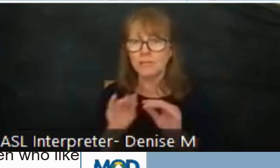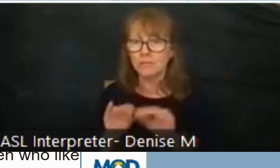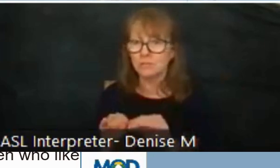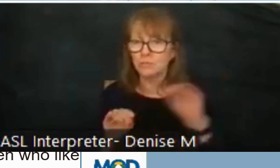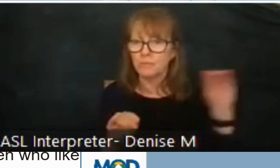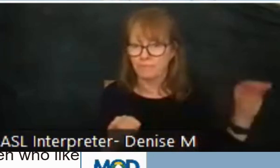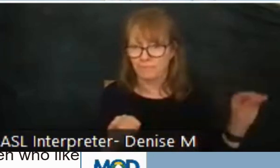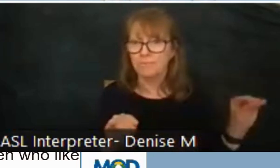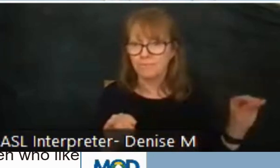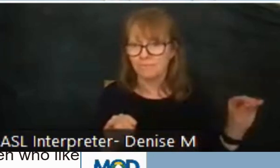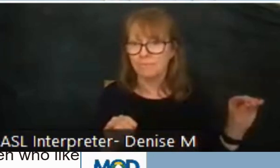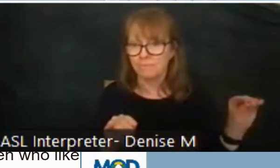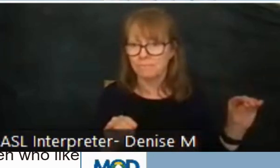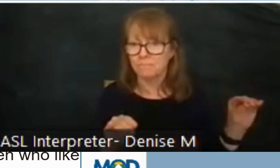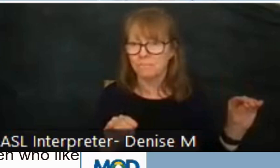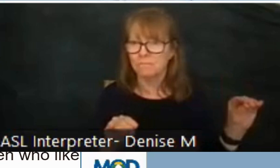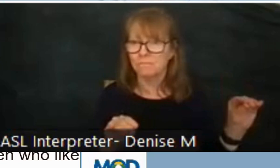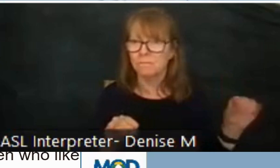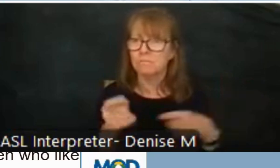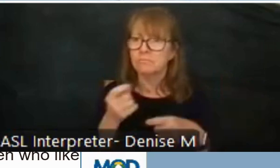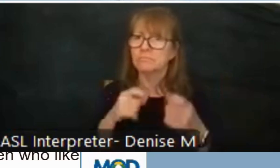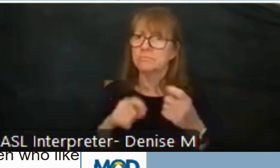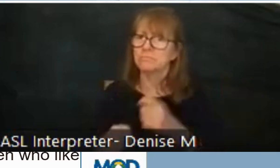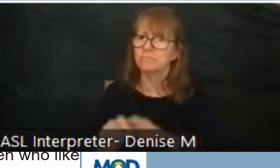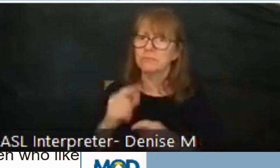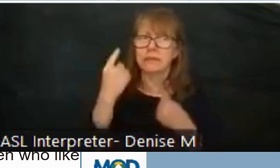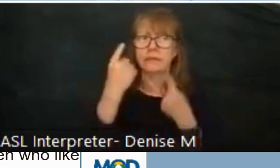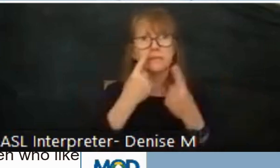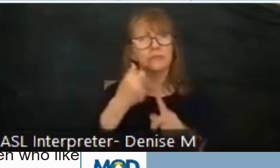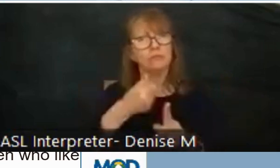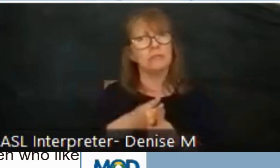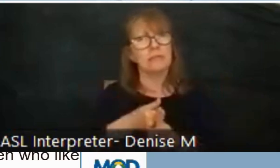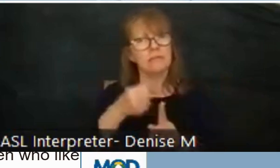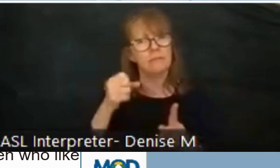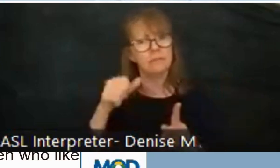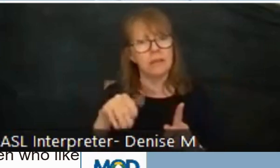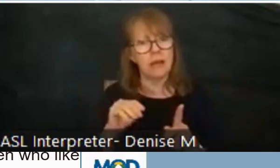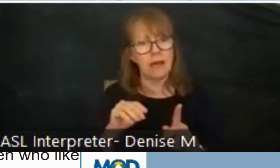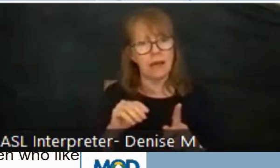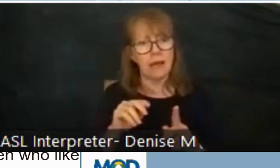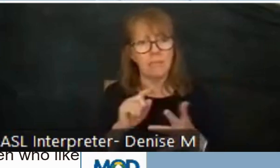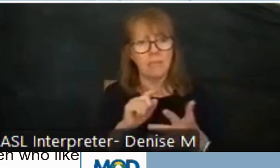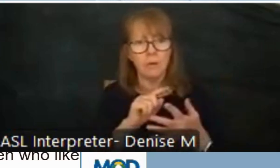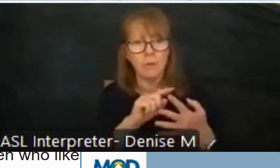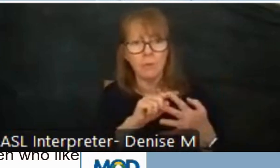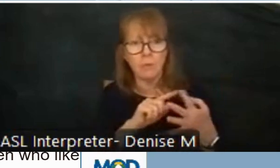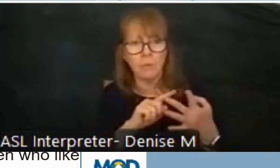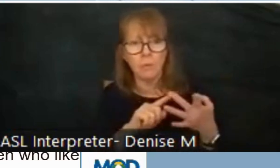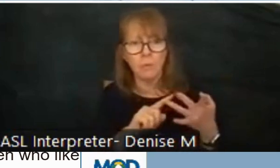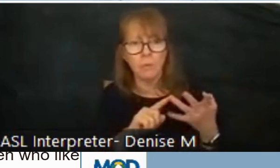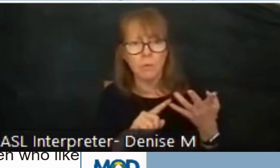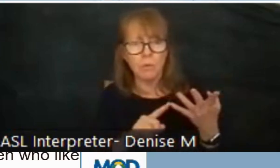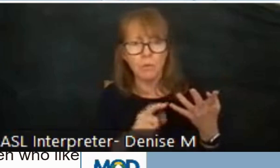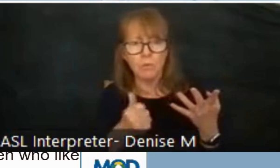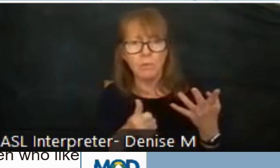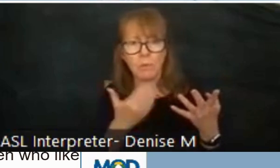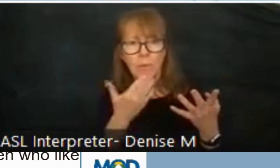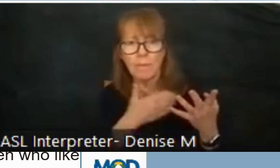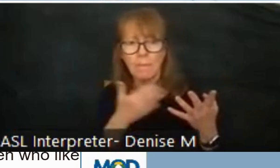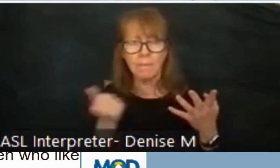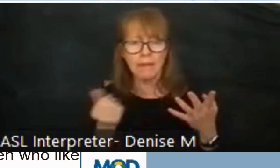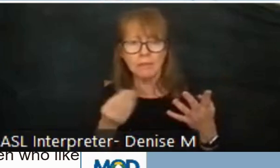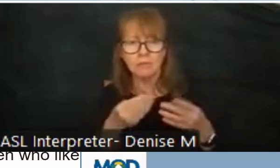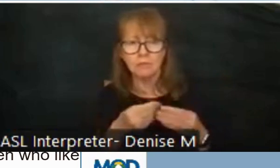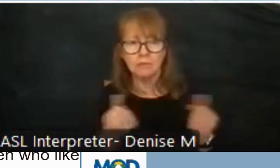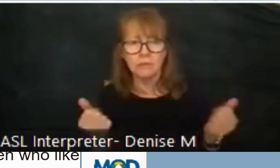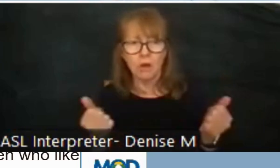shoes and consider how likely each of these ideas is to actually resolve his issue, both in the immediate and